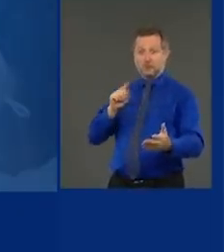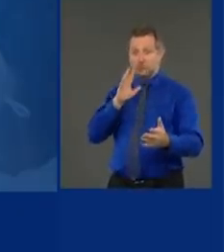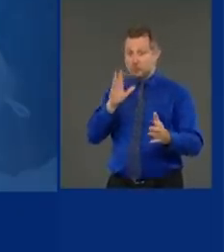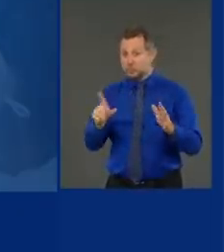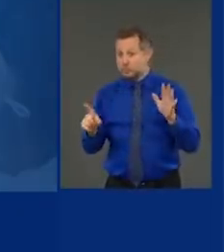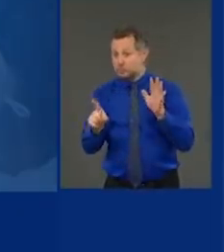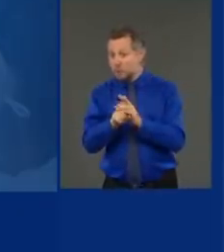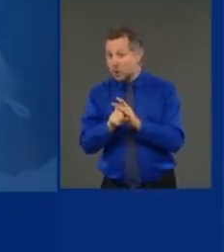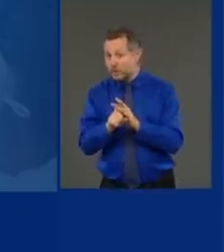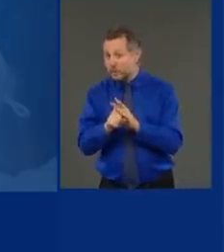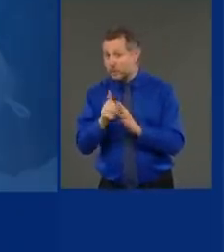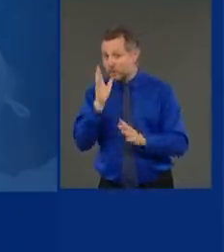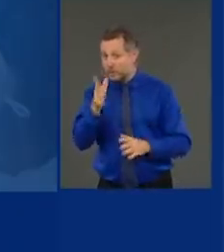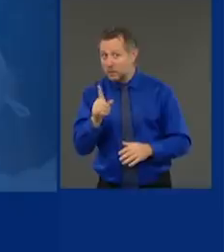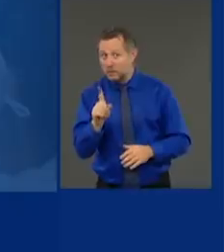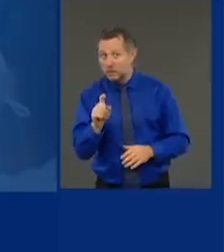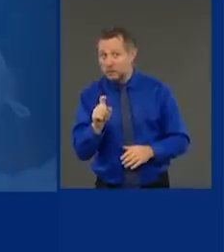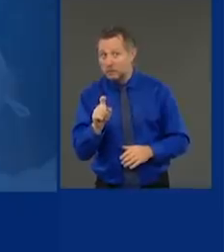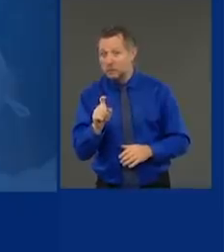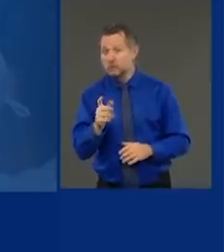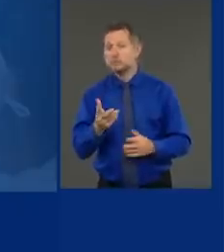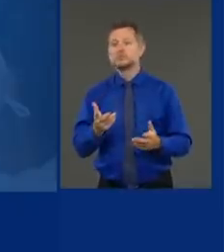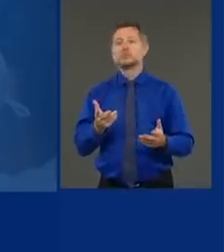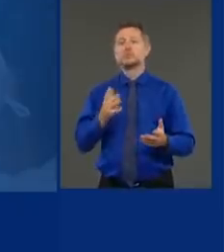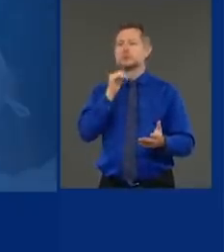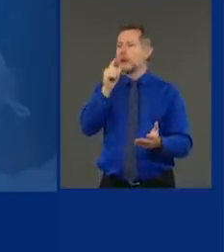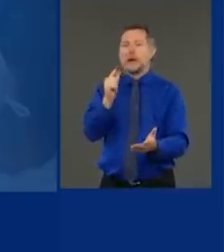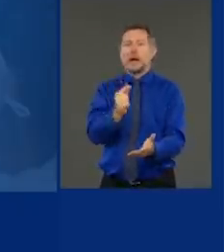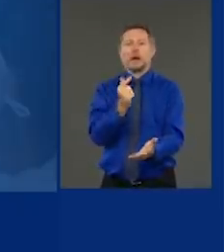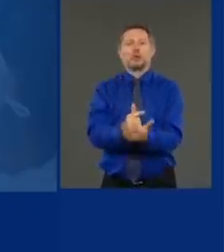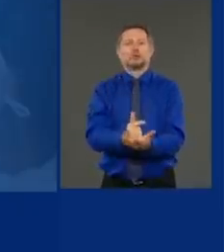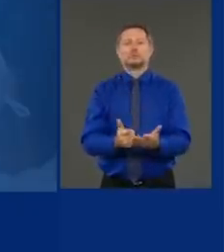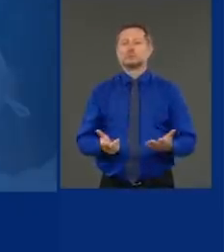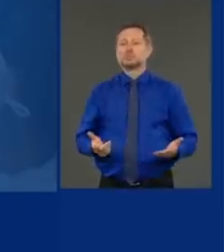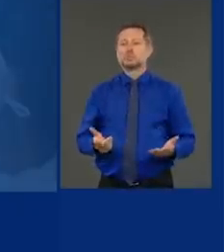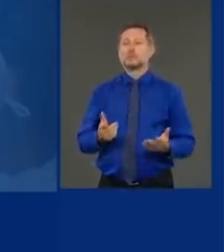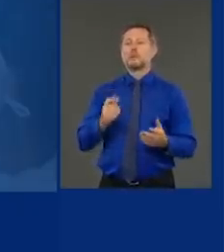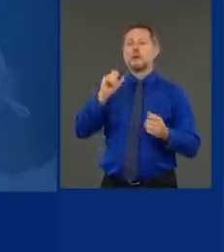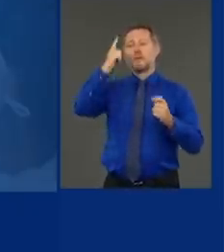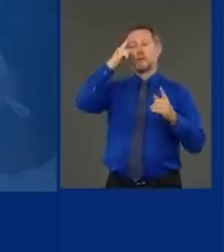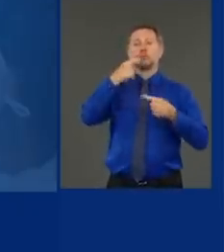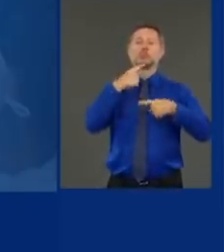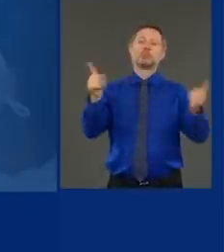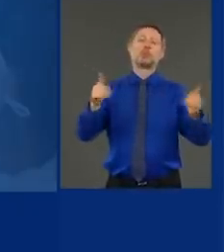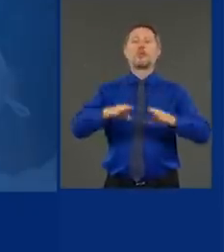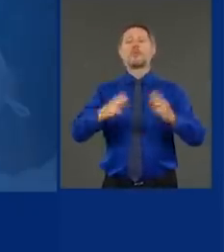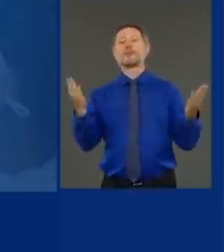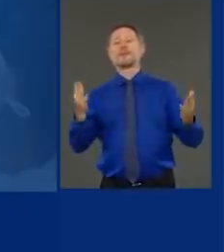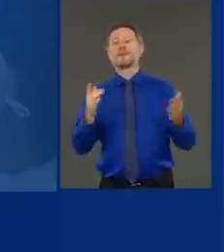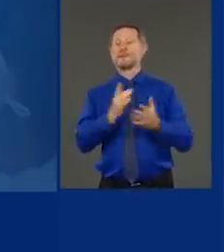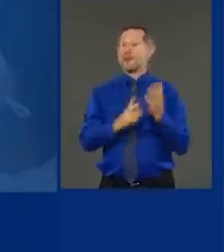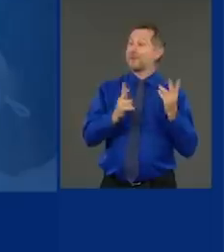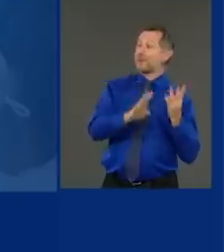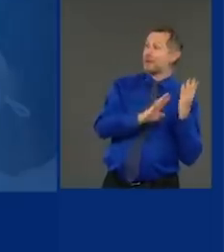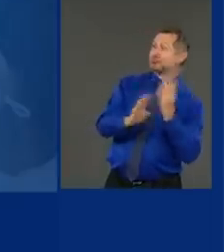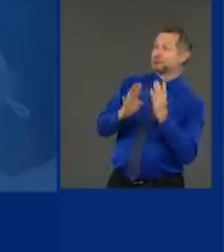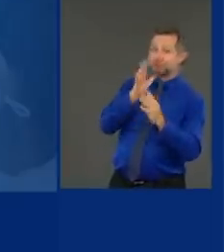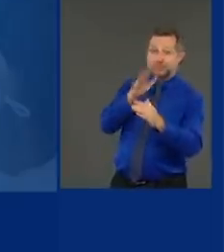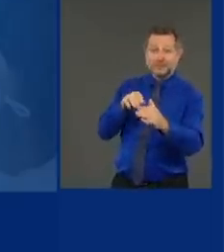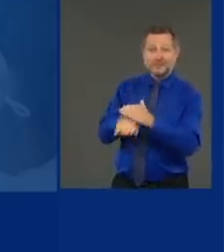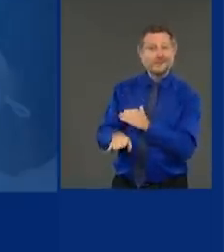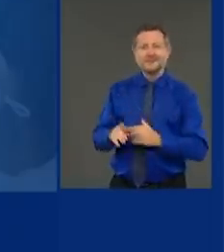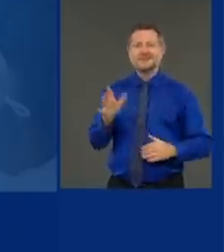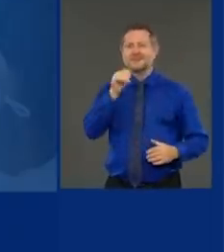come. It's not, well, the government said the schools are open, now everybody must go. It's not going to happen that